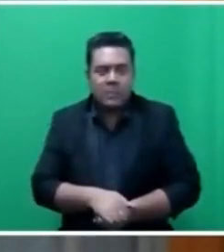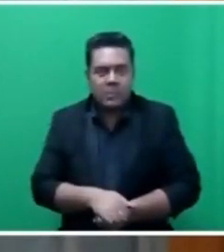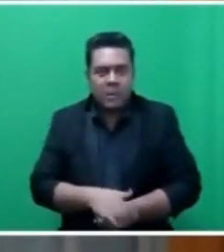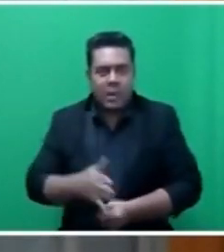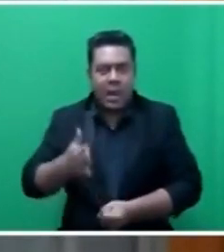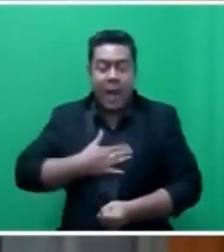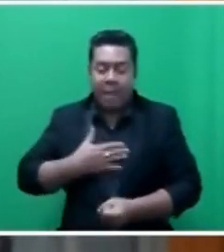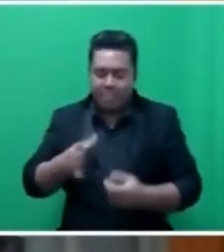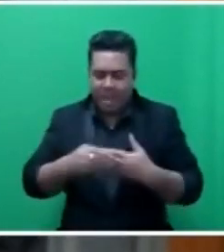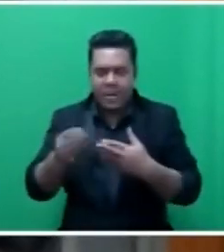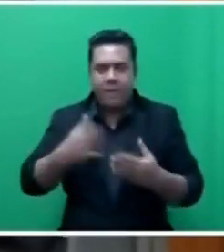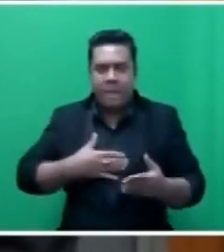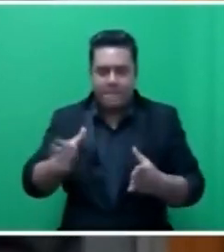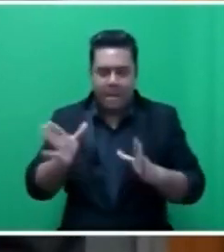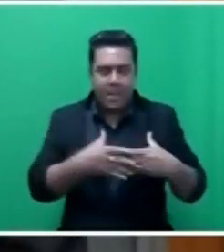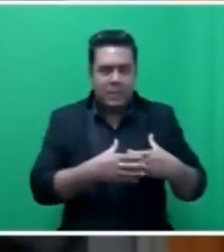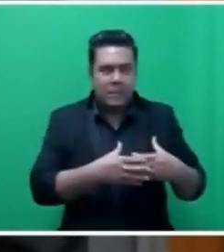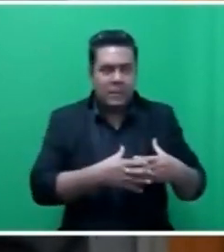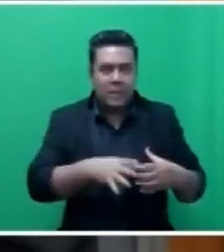leader of my party.